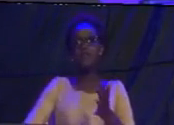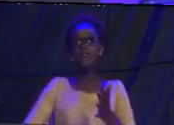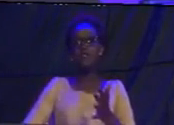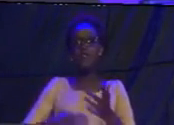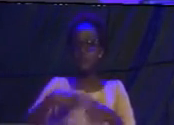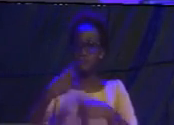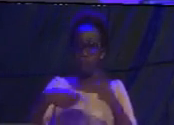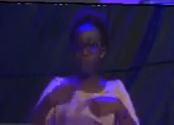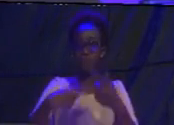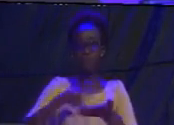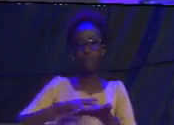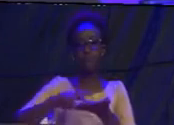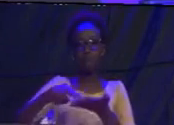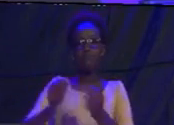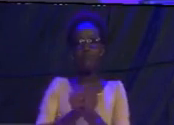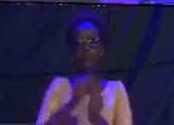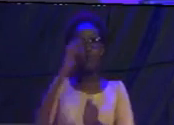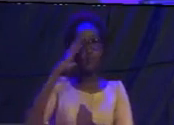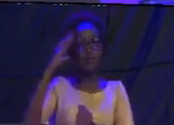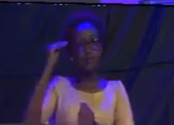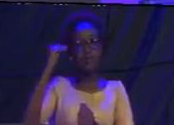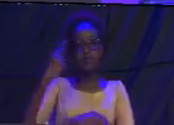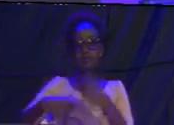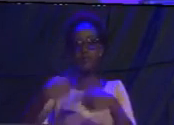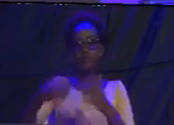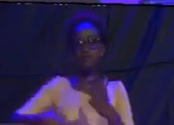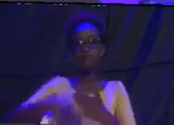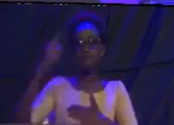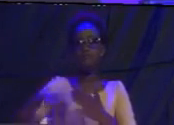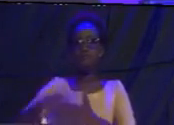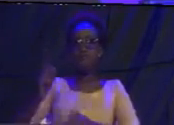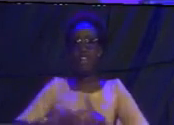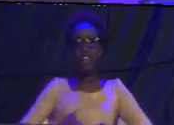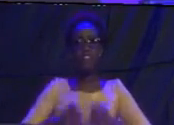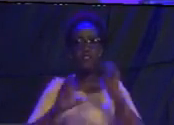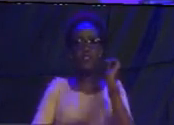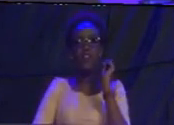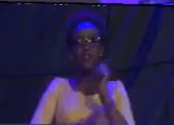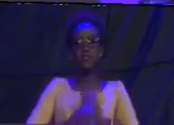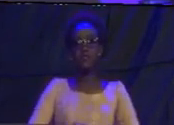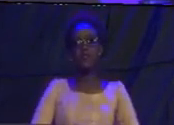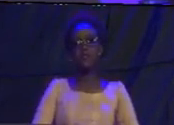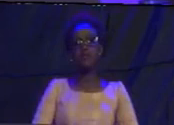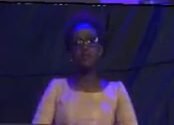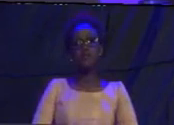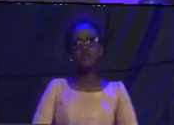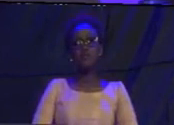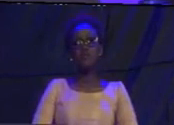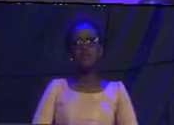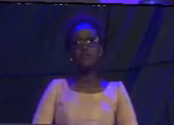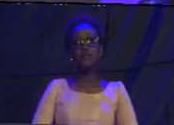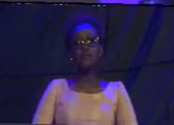Bagendanye na Mose, he walked with Moses, batsinda mahanga na mami, and he overcame nations